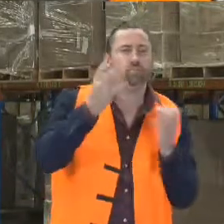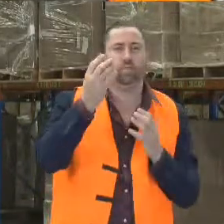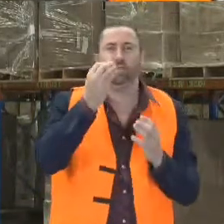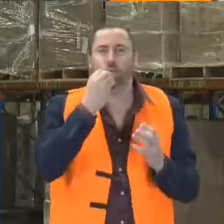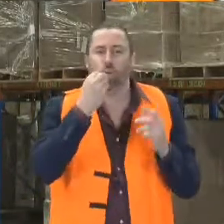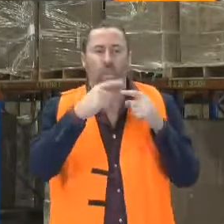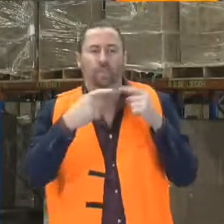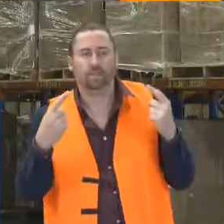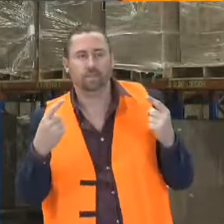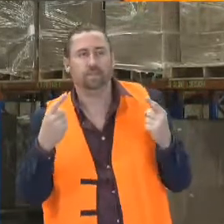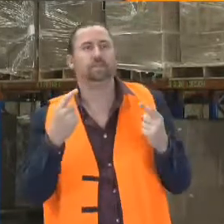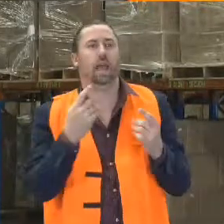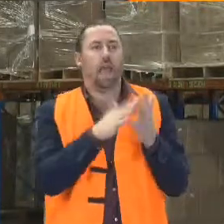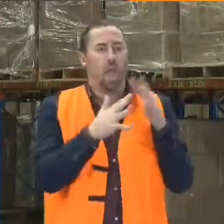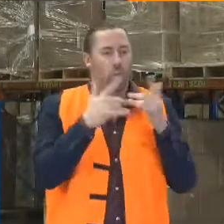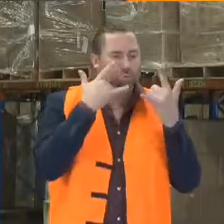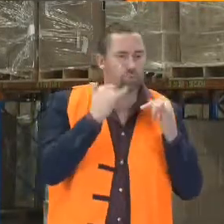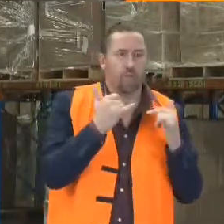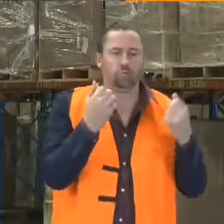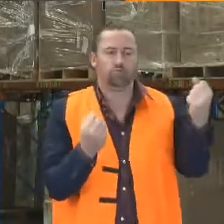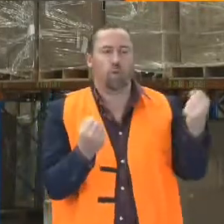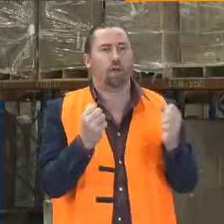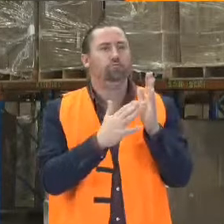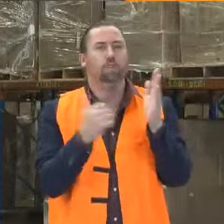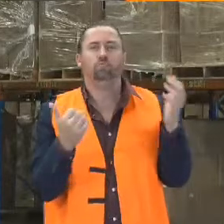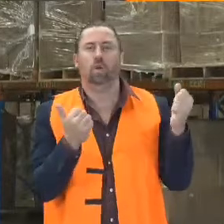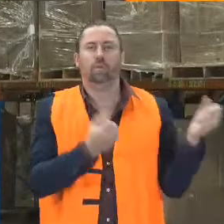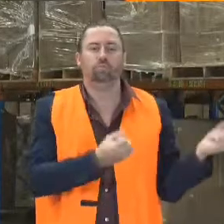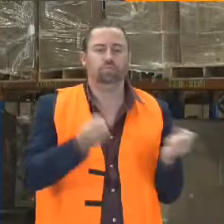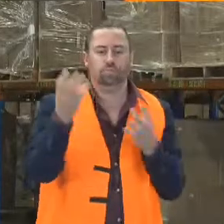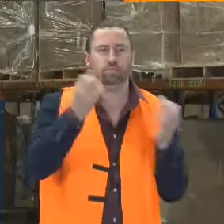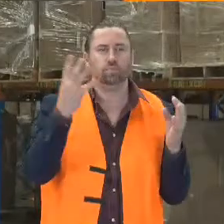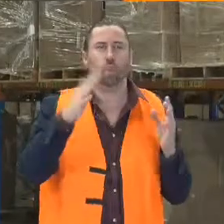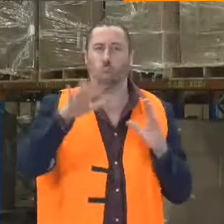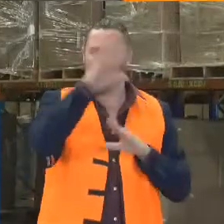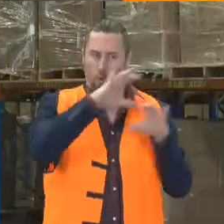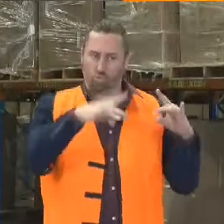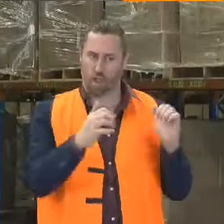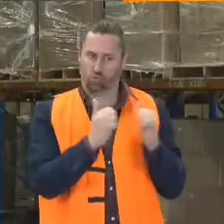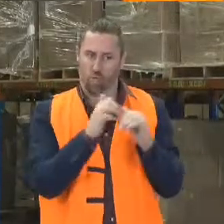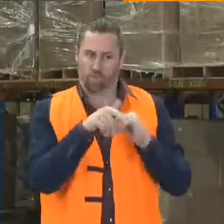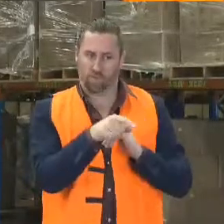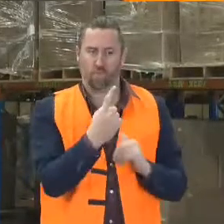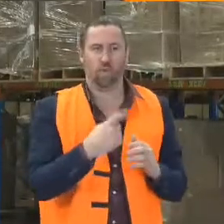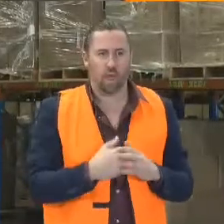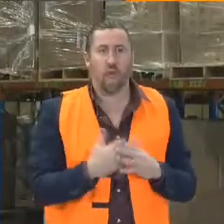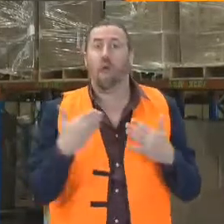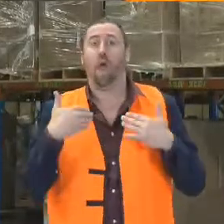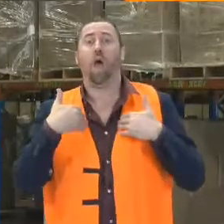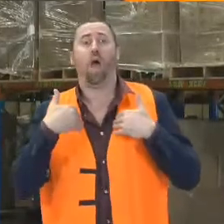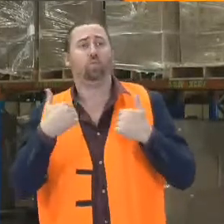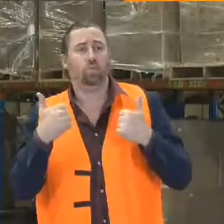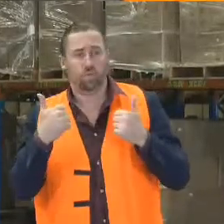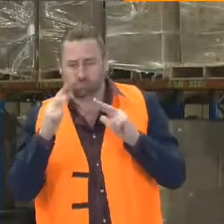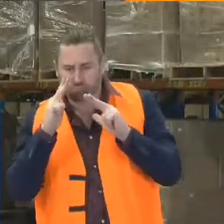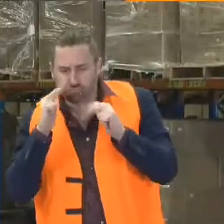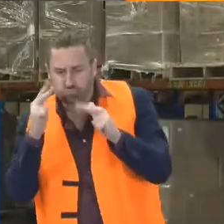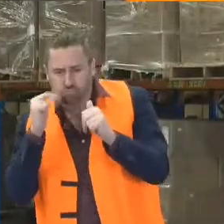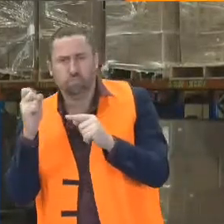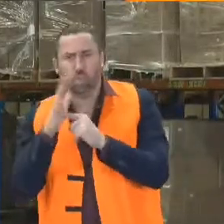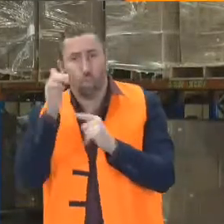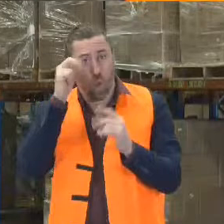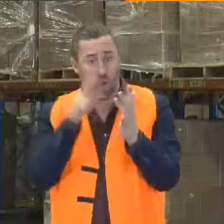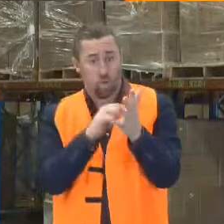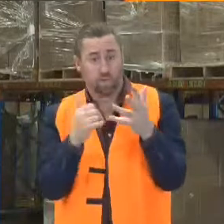freight and about the testing of drivers. And in relation to health, we want the best healthcare for all Australians, no matter where they live. We know New